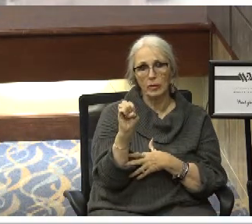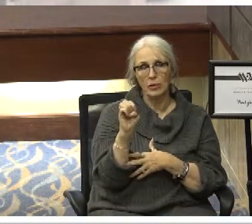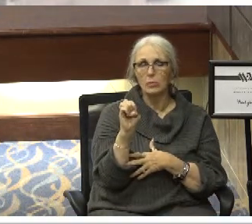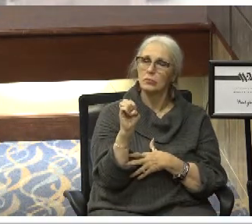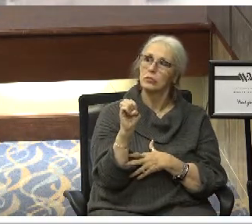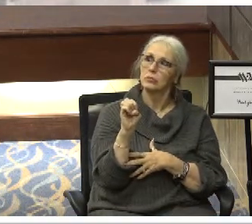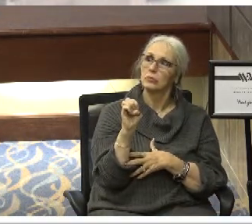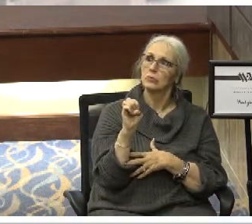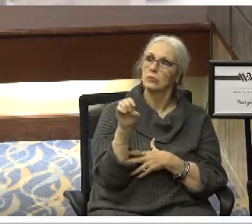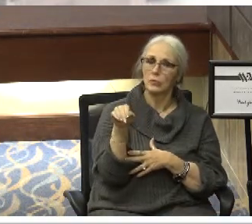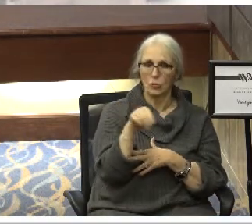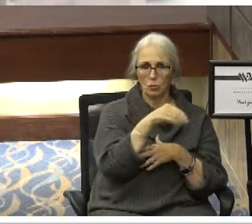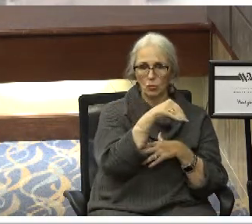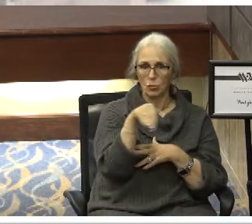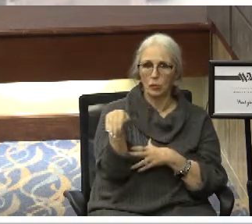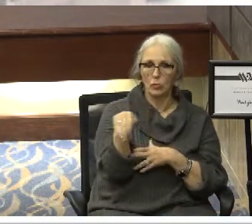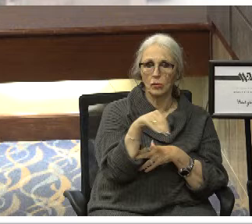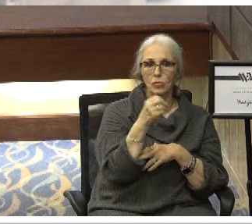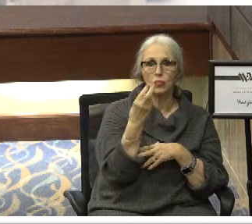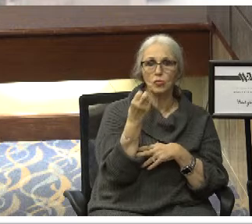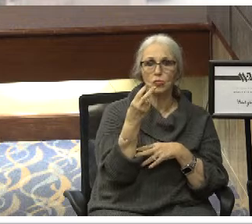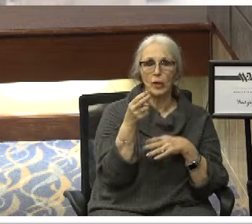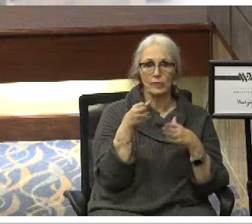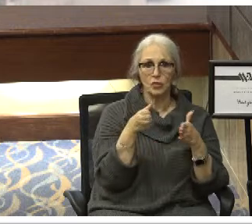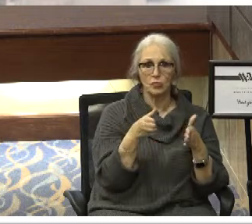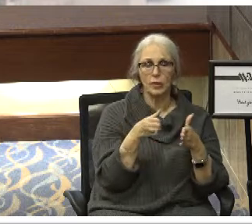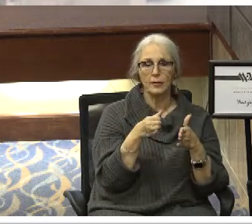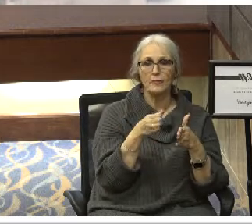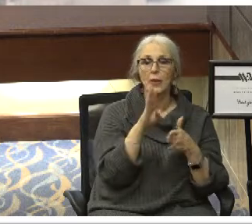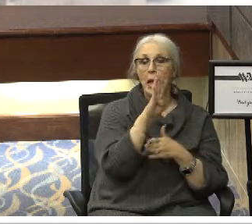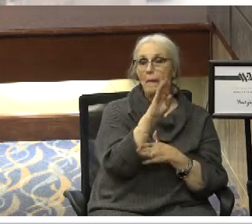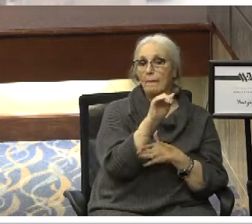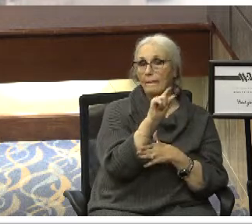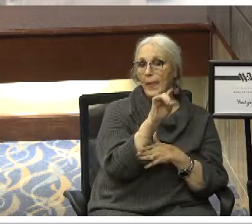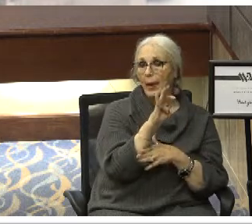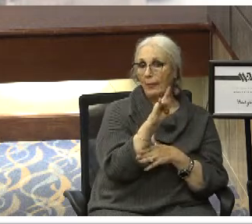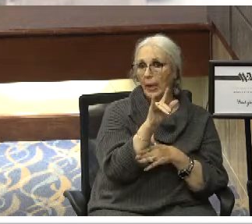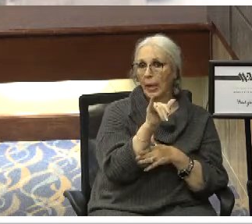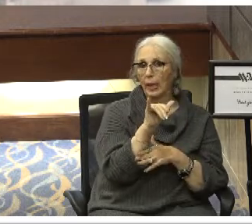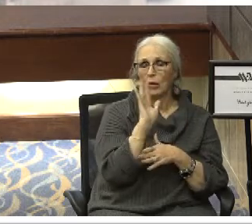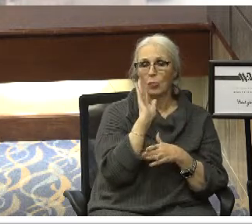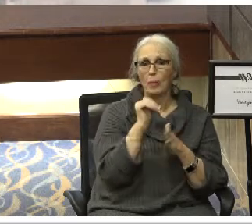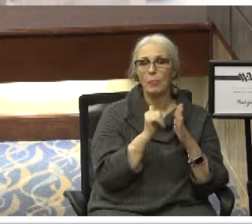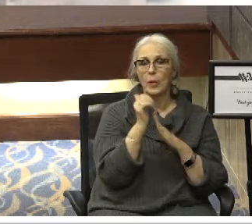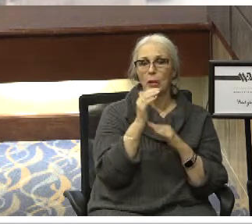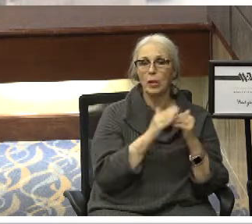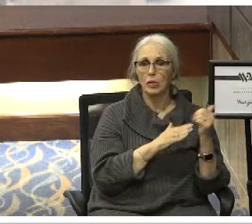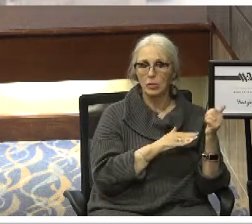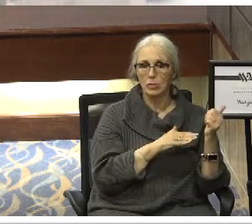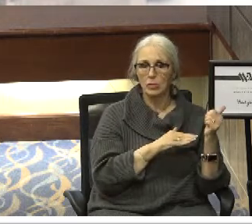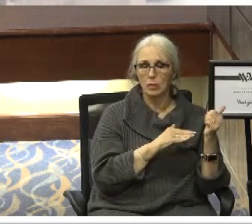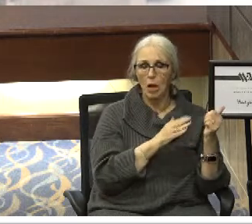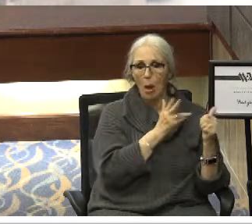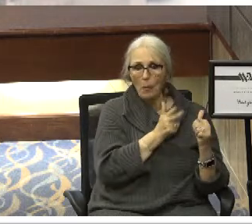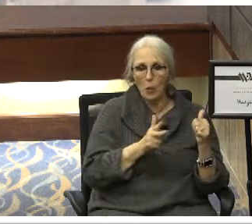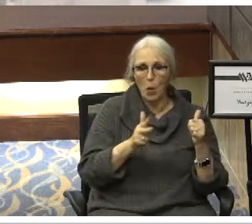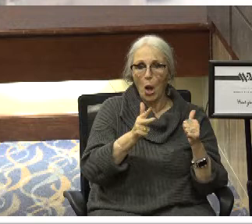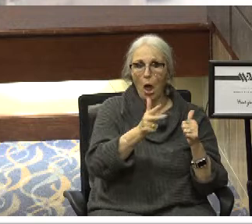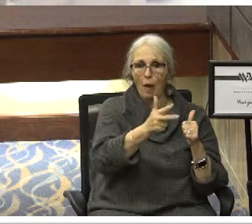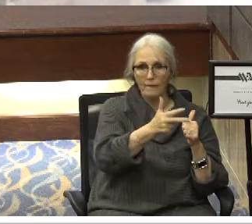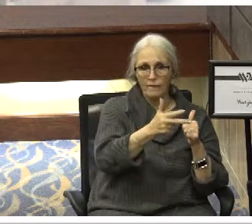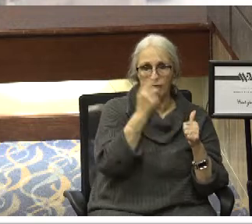site plan, along 12th Street. So the idea would be that they would build a pull-off area